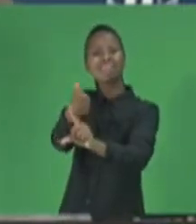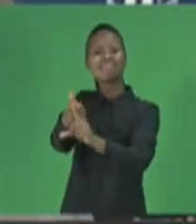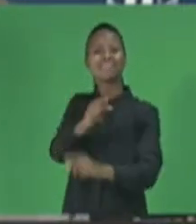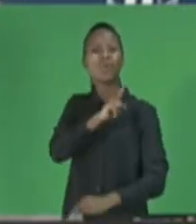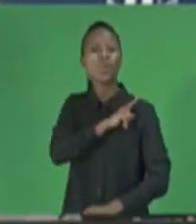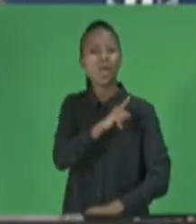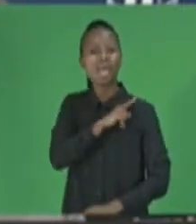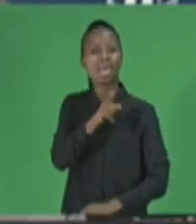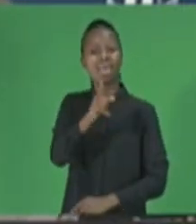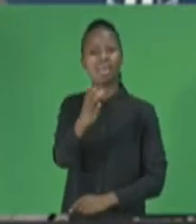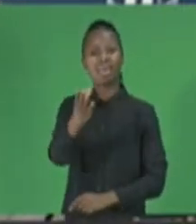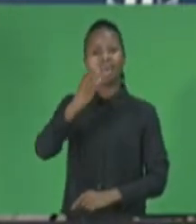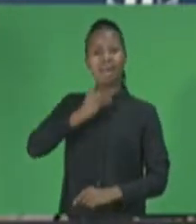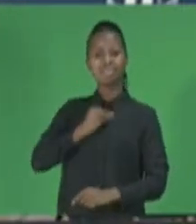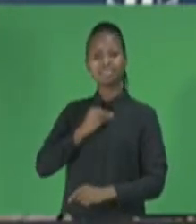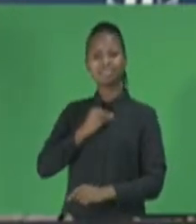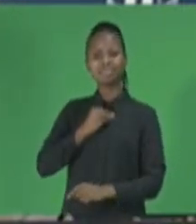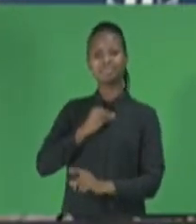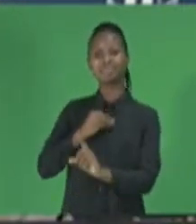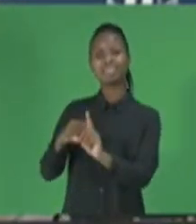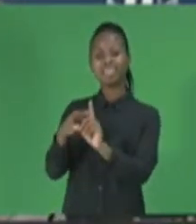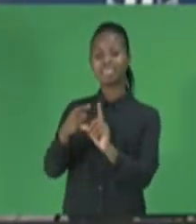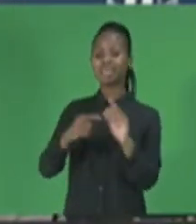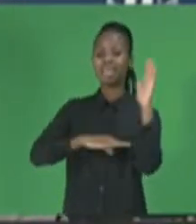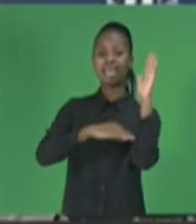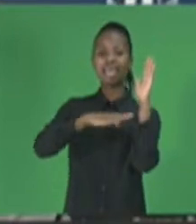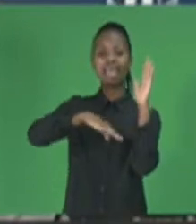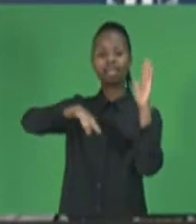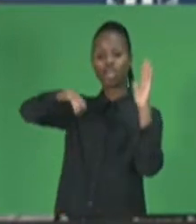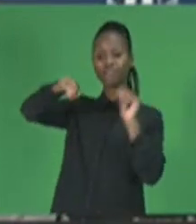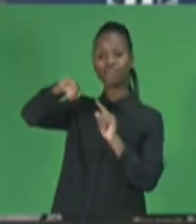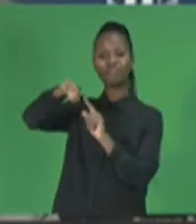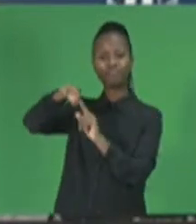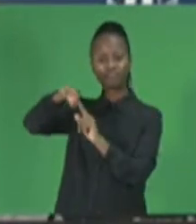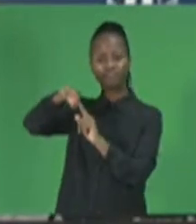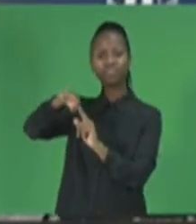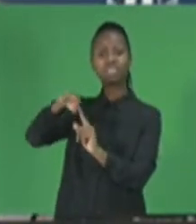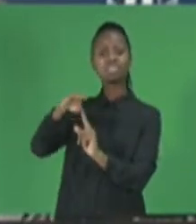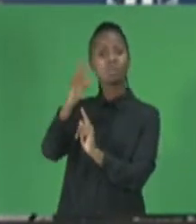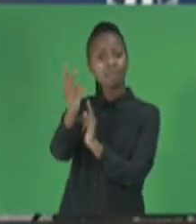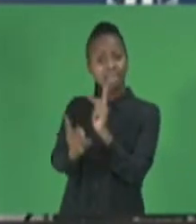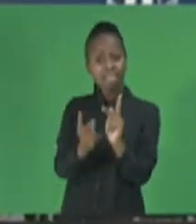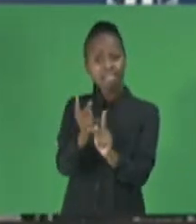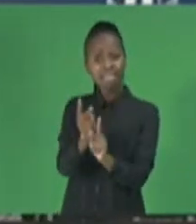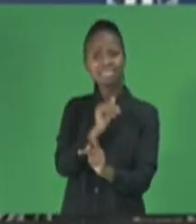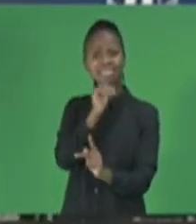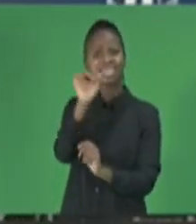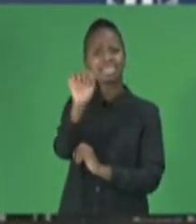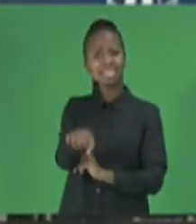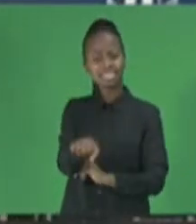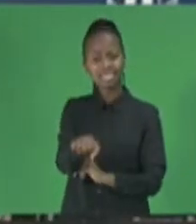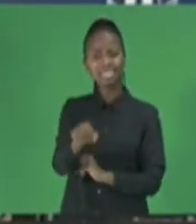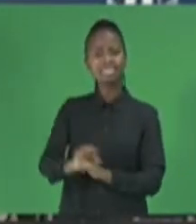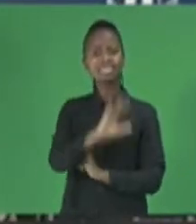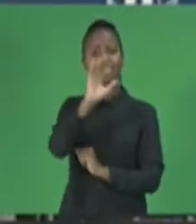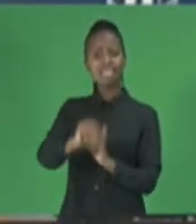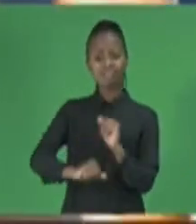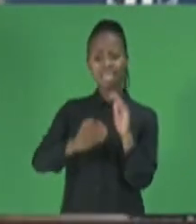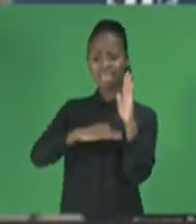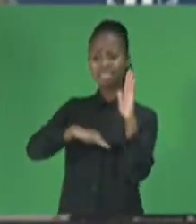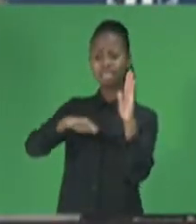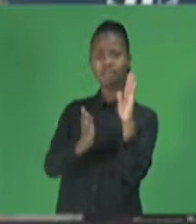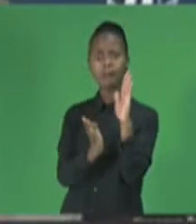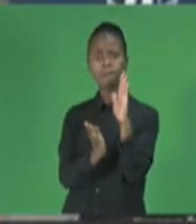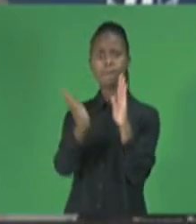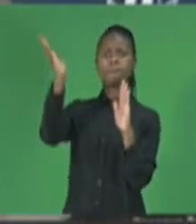about the steepness of the South African yield curve. And the point here is that, yes, the South African yield curve is steeper